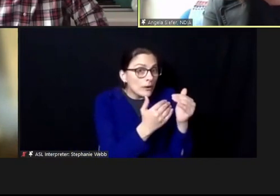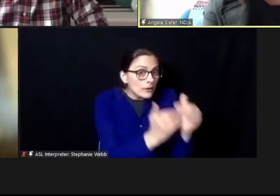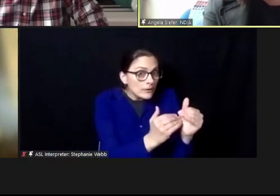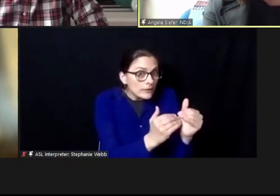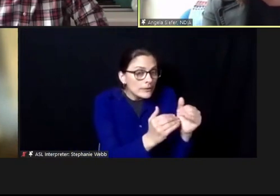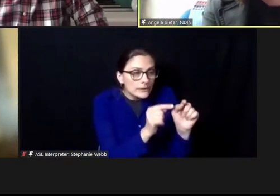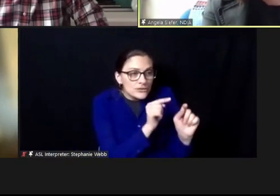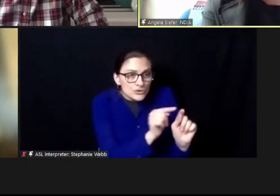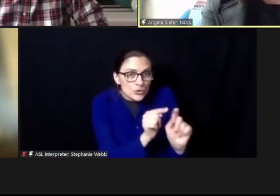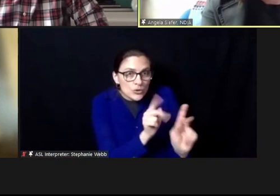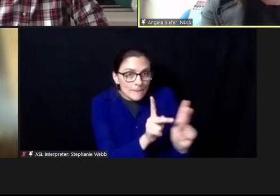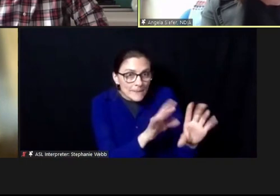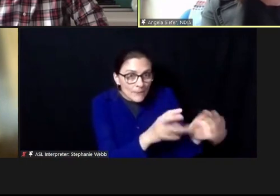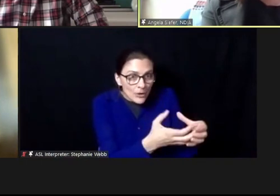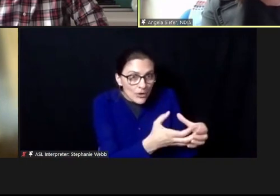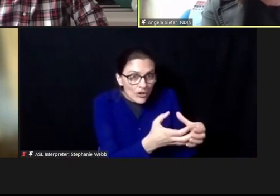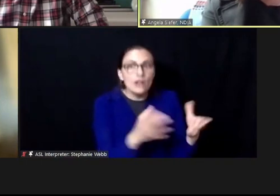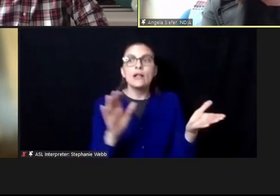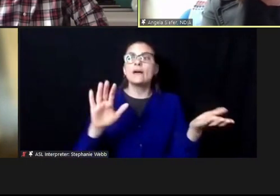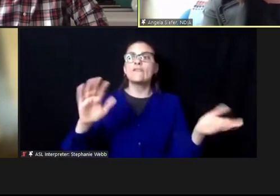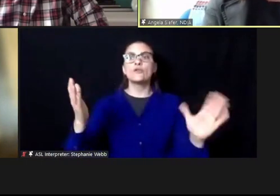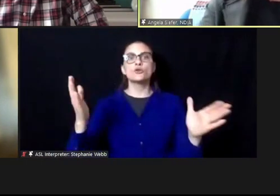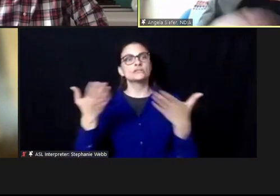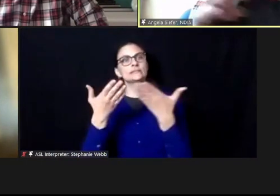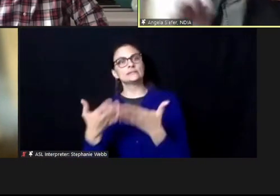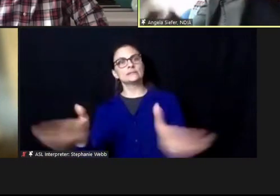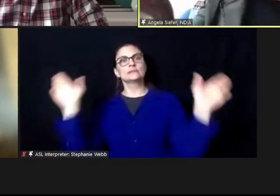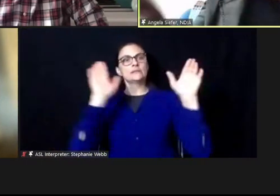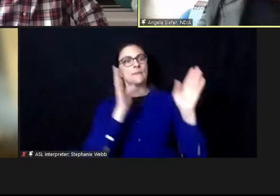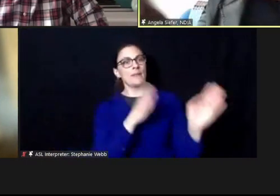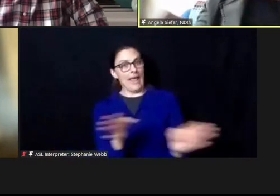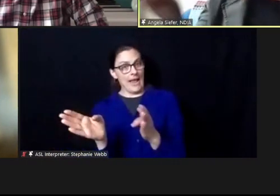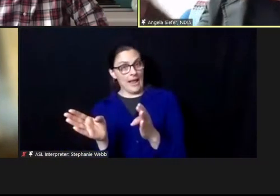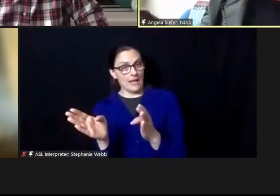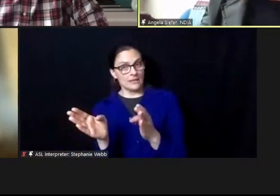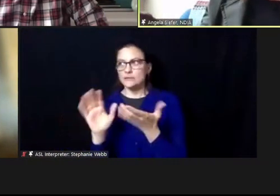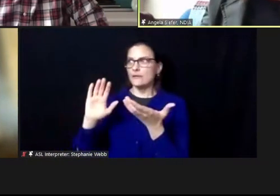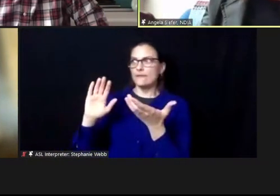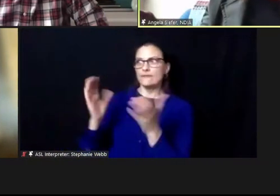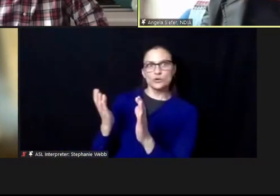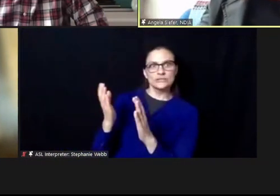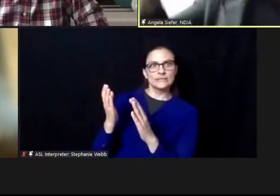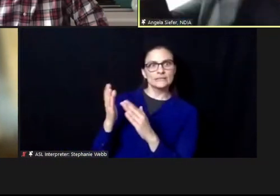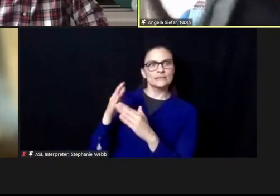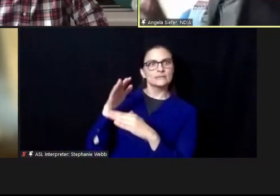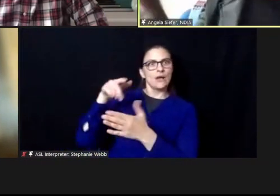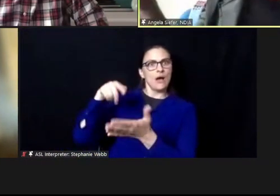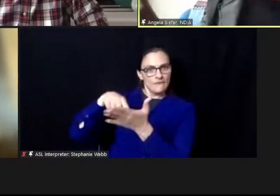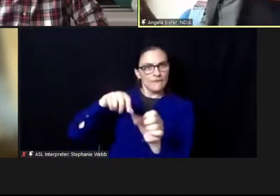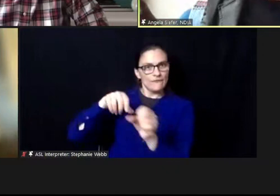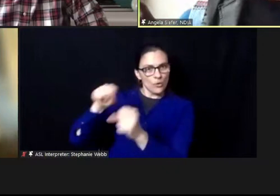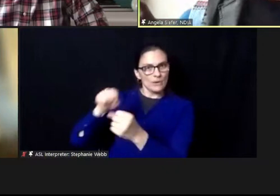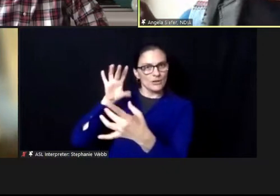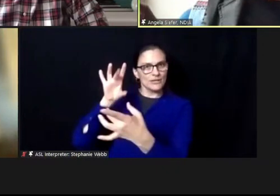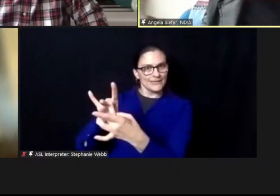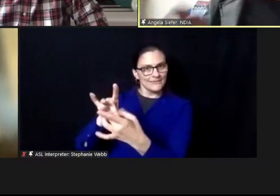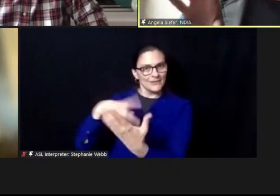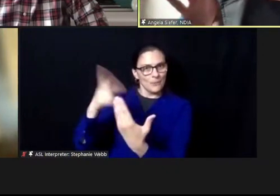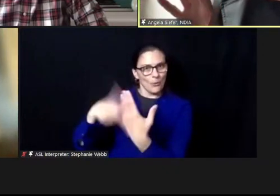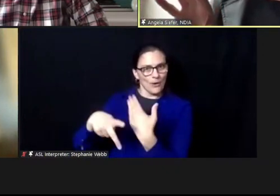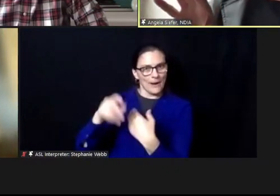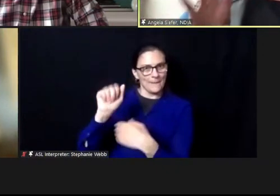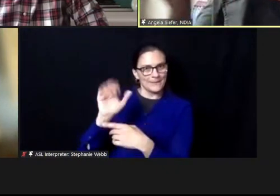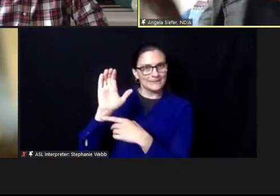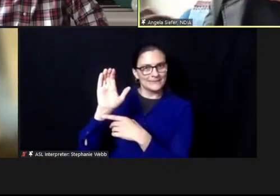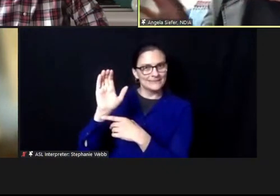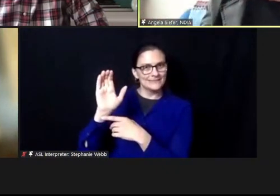And that's not the same as the affordable connectivity program, right? So it does get very confusing. There's the plans that are available to everyone. There